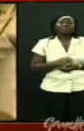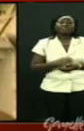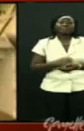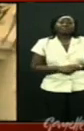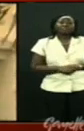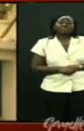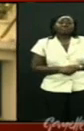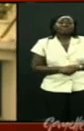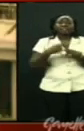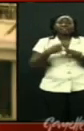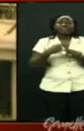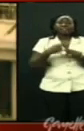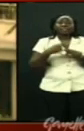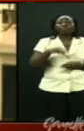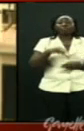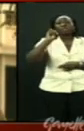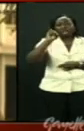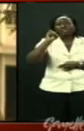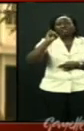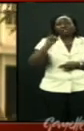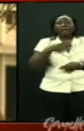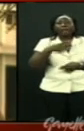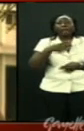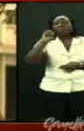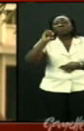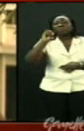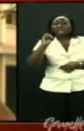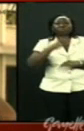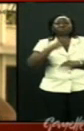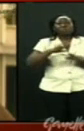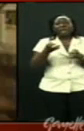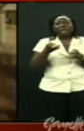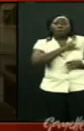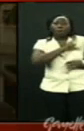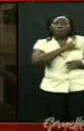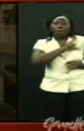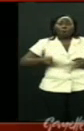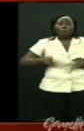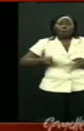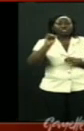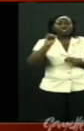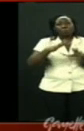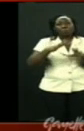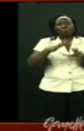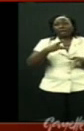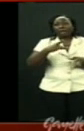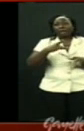Sugar. Just Merchant, not even the Merchant, just Merchant.